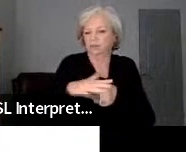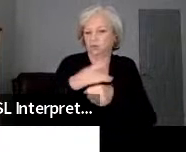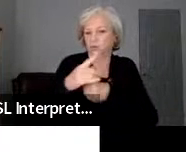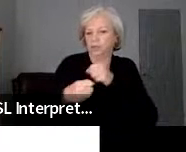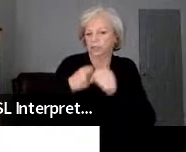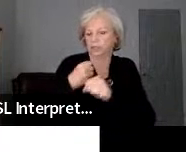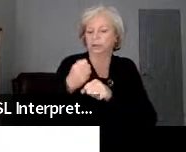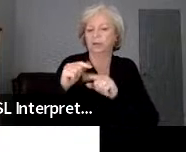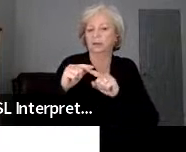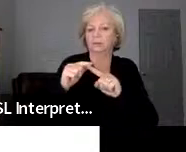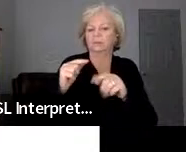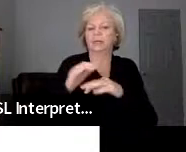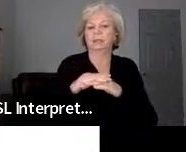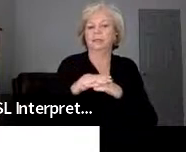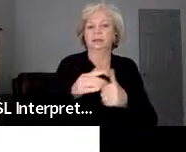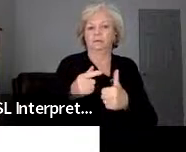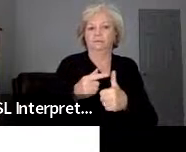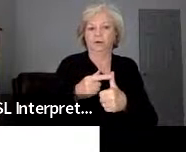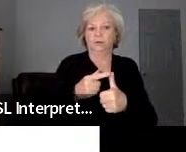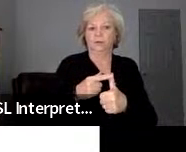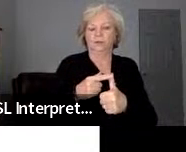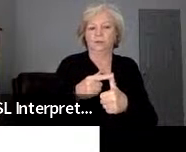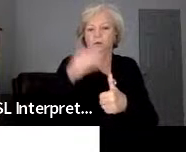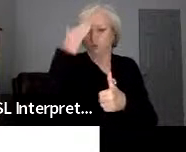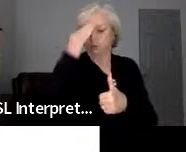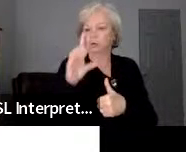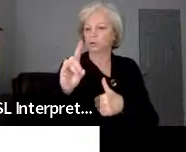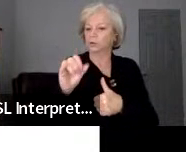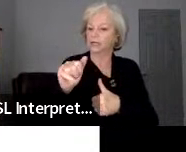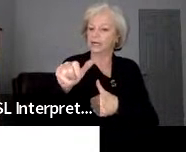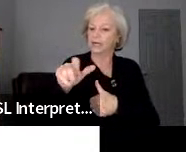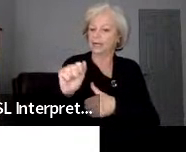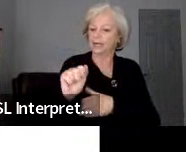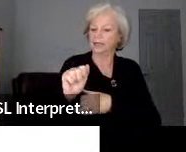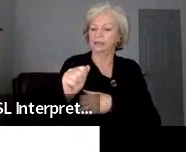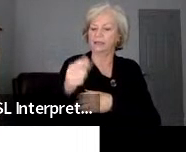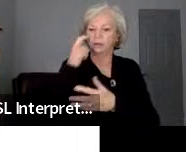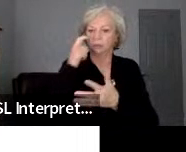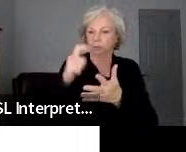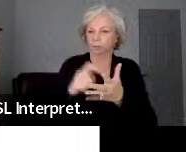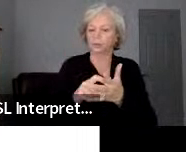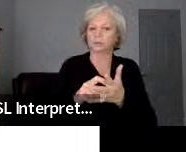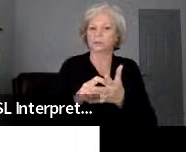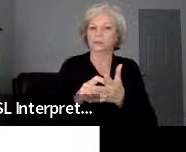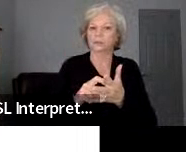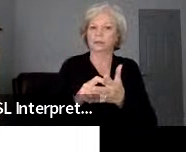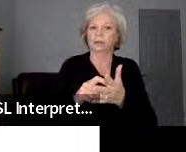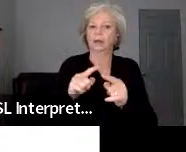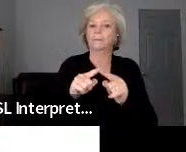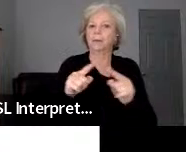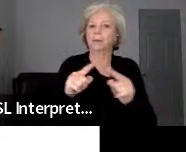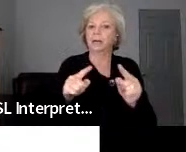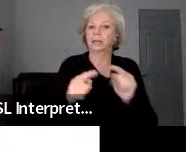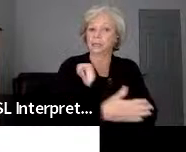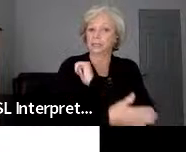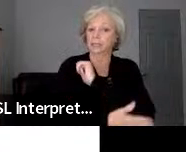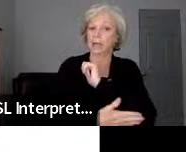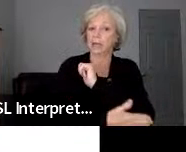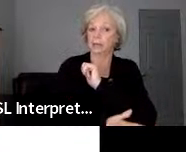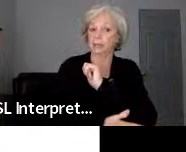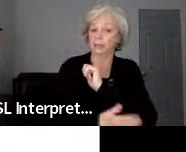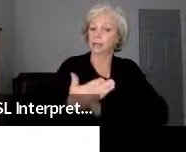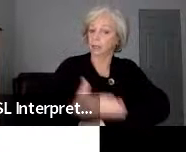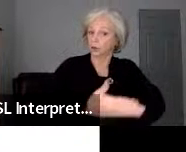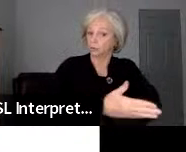one. First of all, the data that you have seen, but the county that has really improved